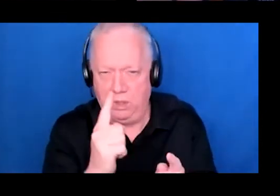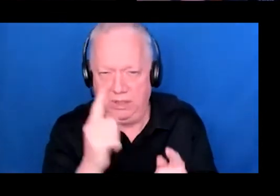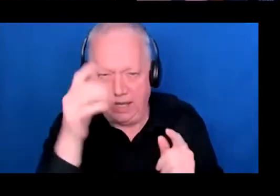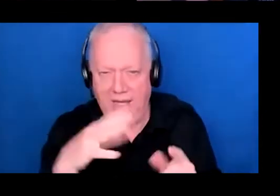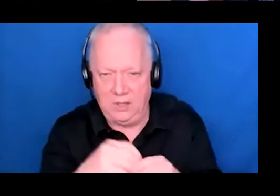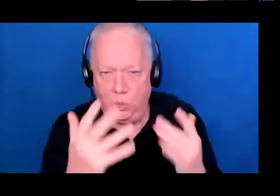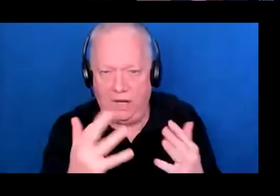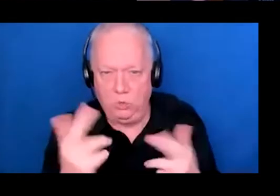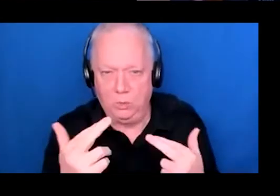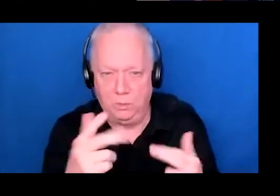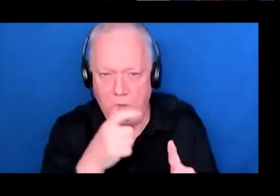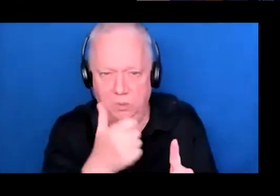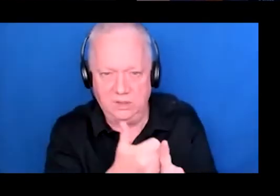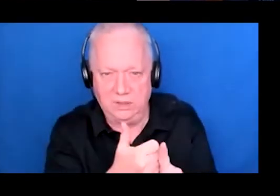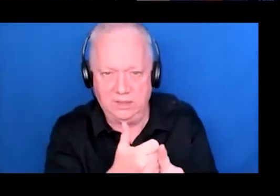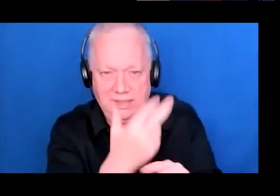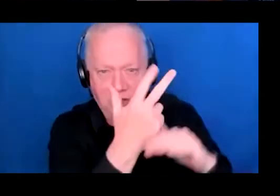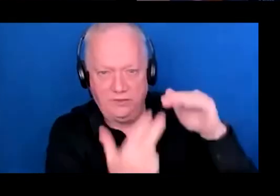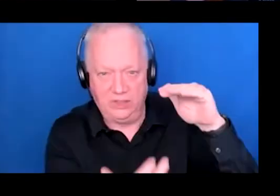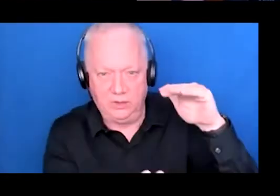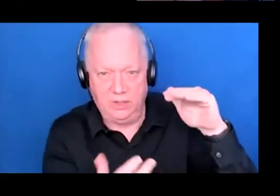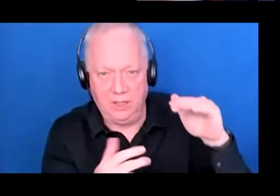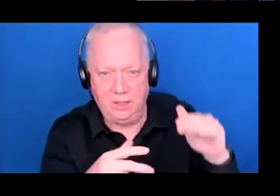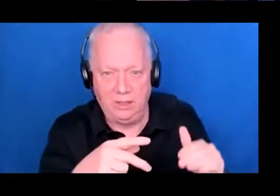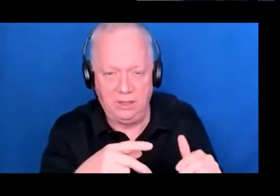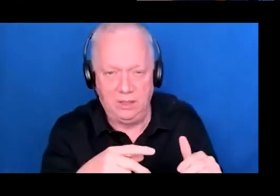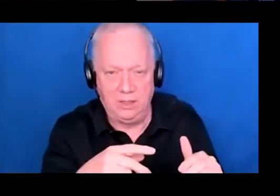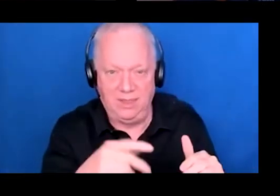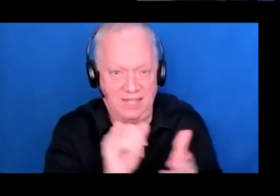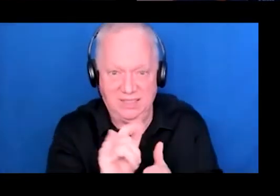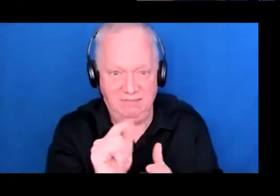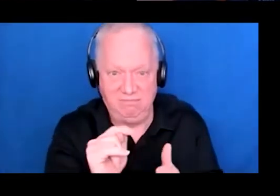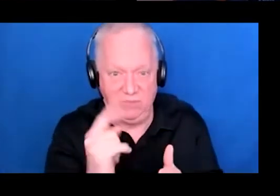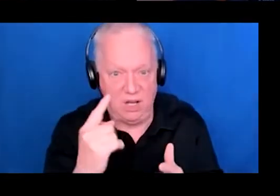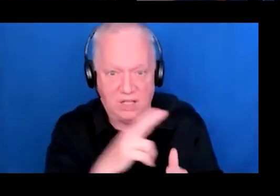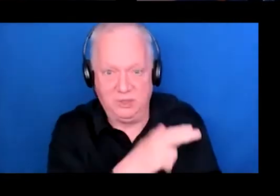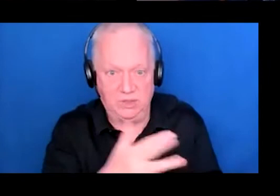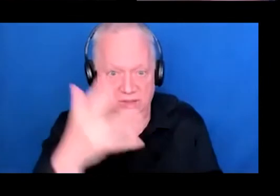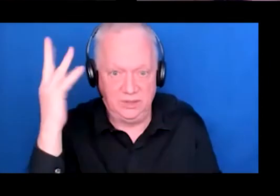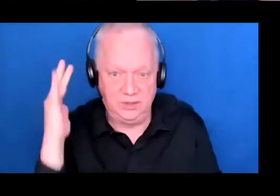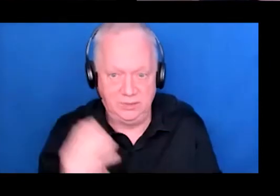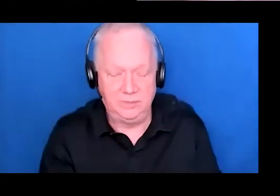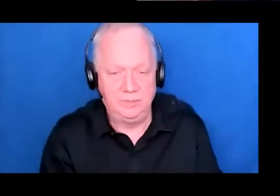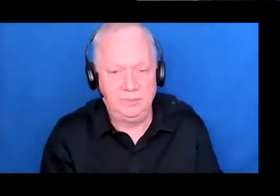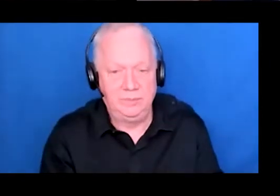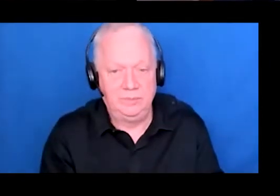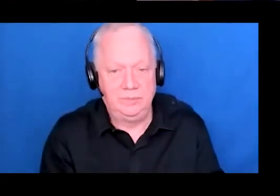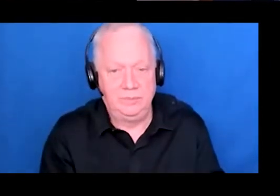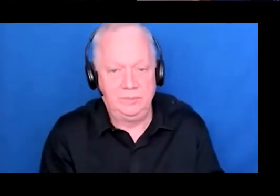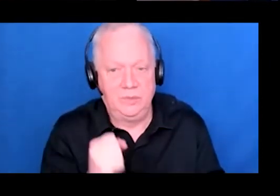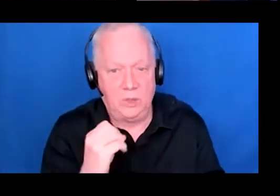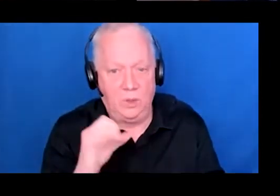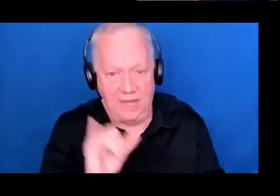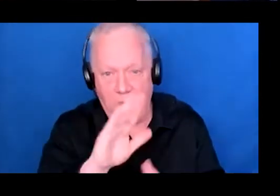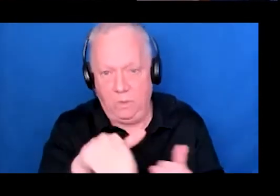in a waiting room who was a deep sea diver who had Perthes or whatever. Like that's it, in a hospital once. So